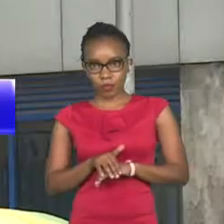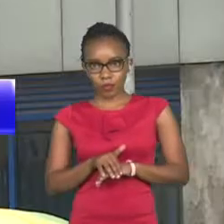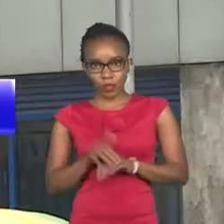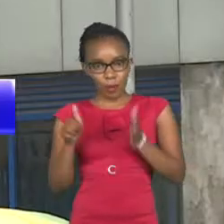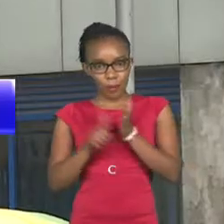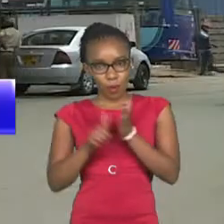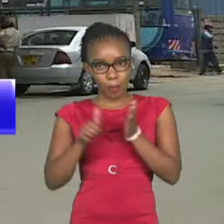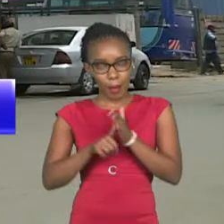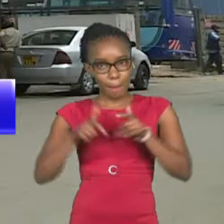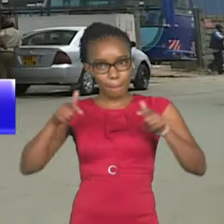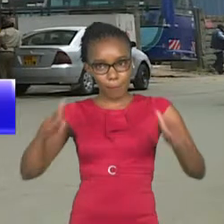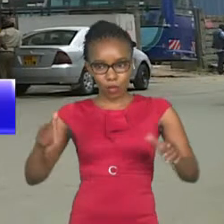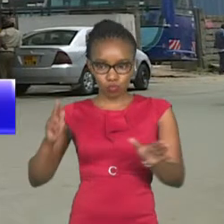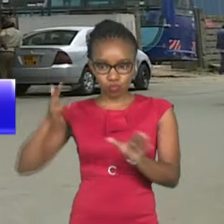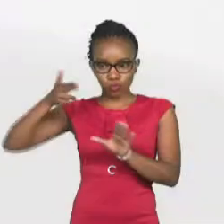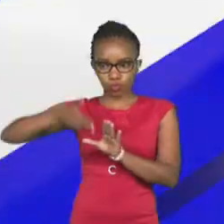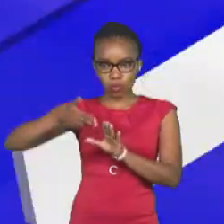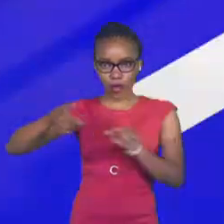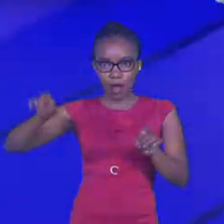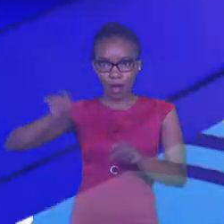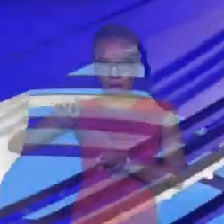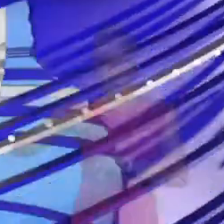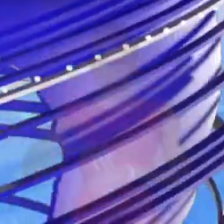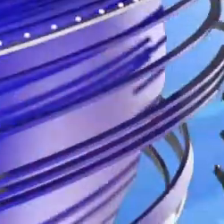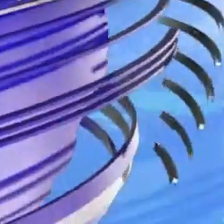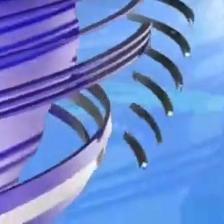as fuel prices hike.